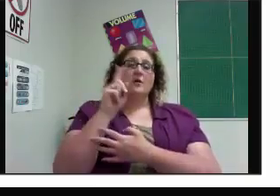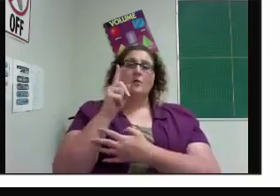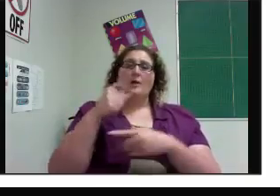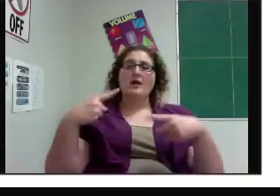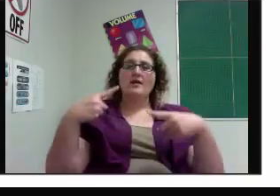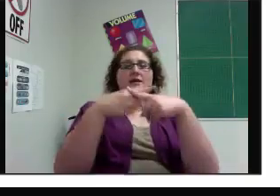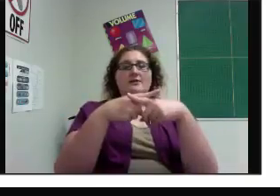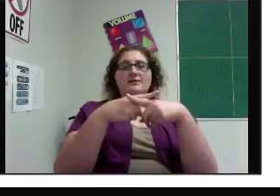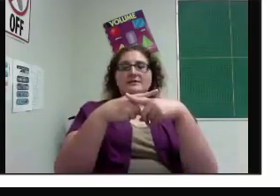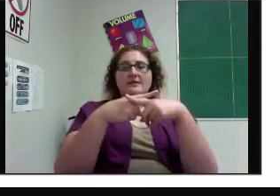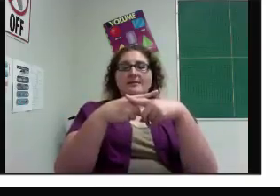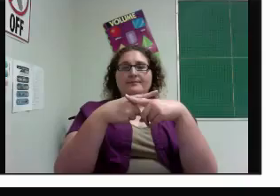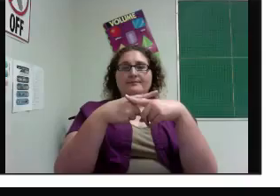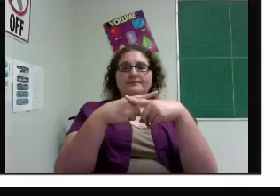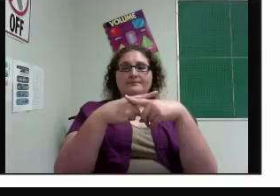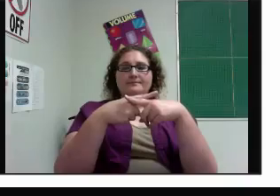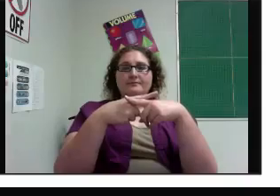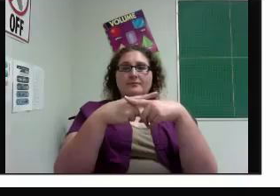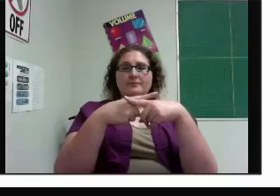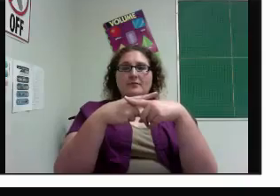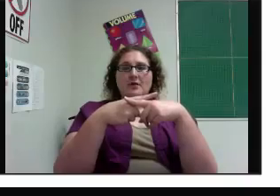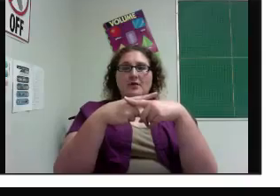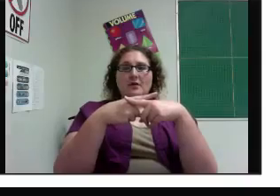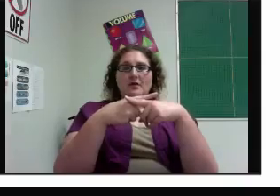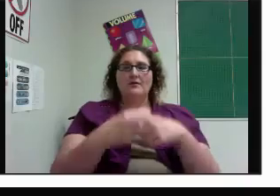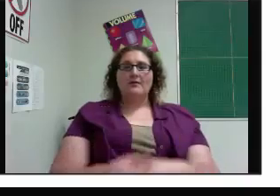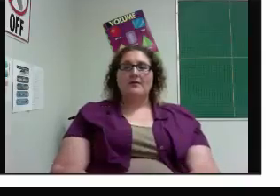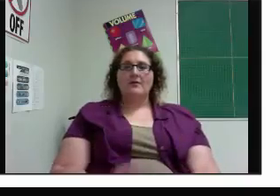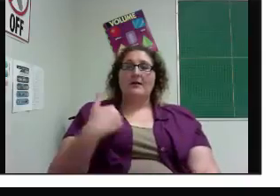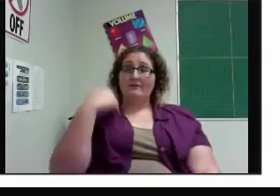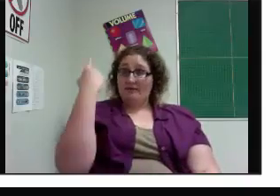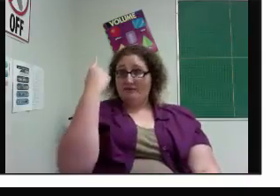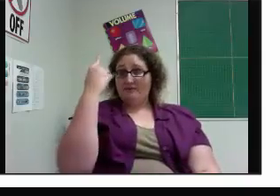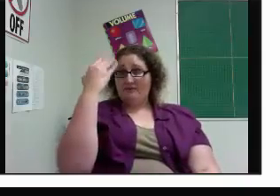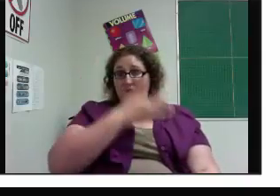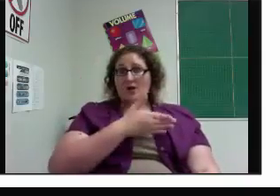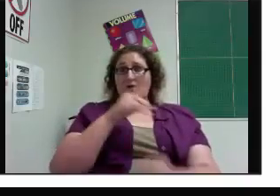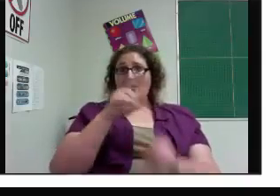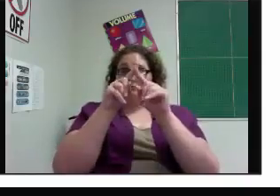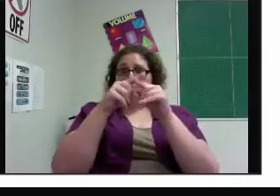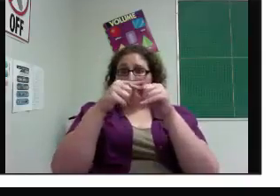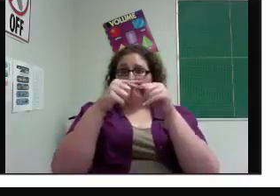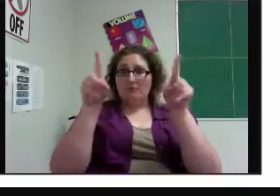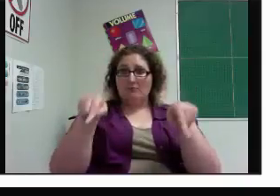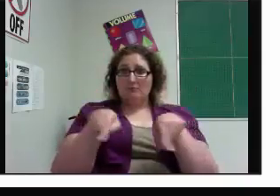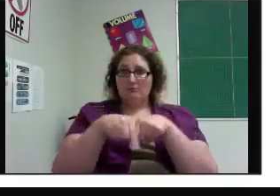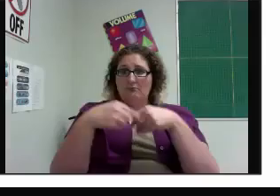intersect at. Well, we have the front of our box